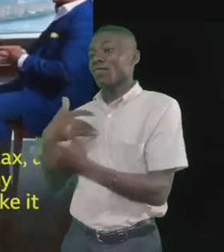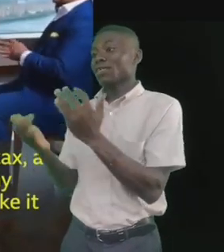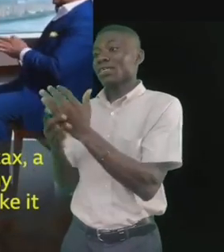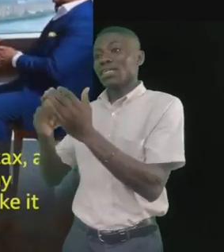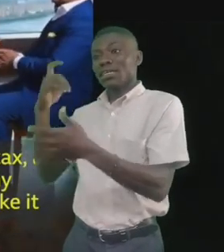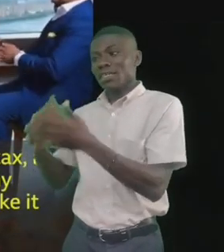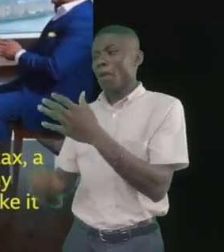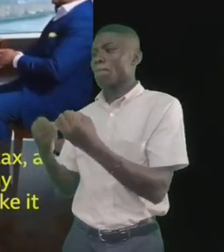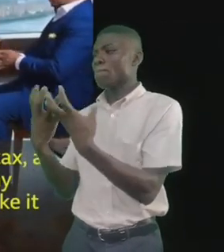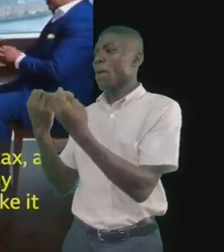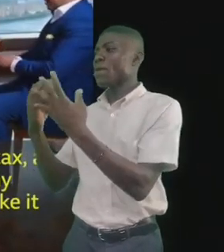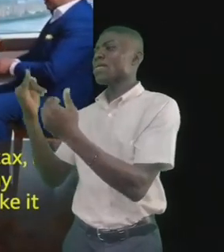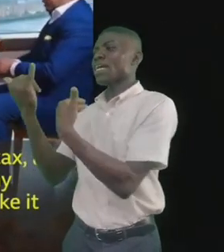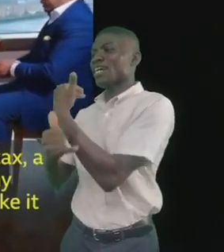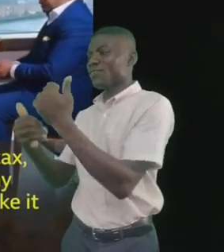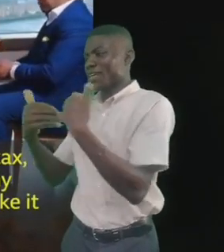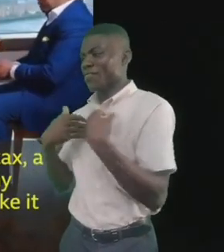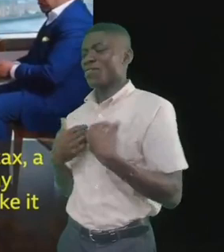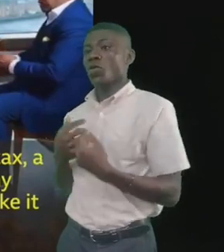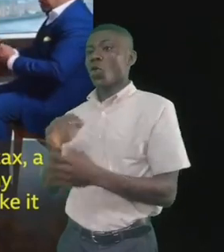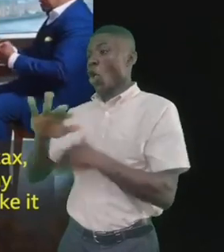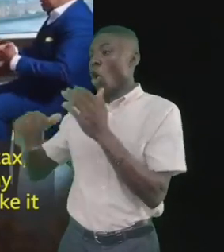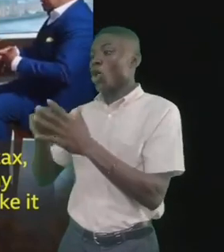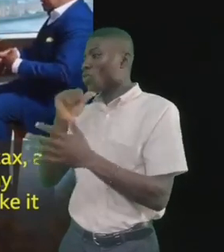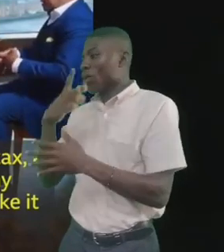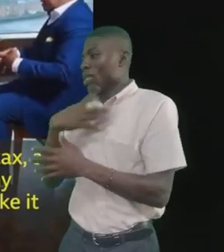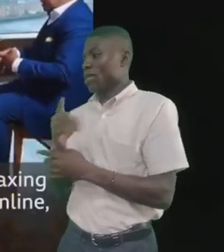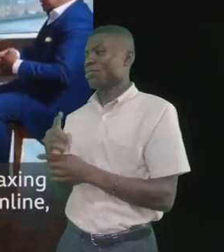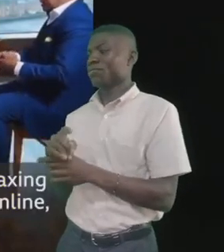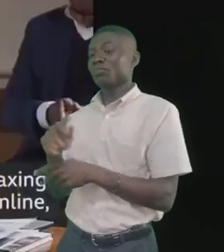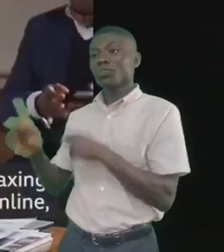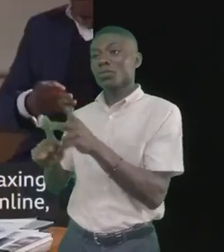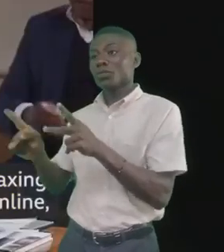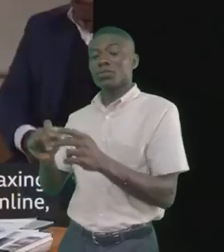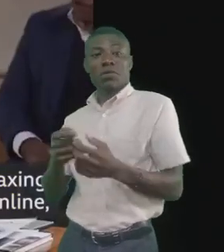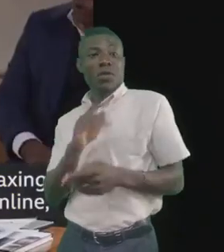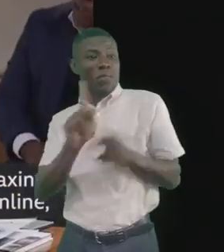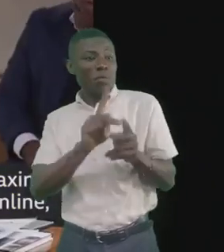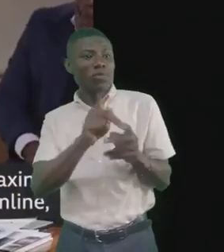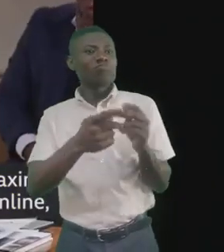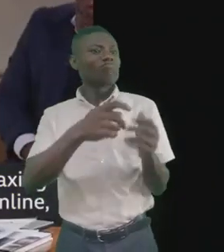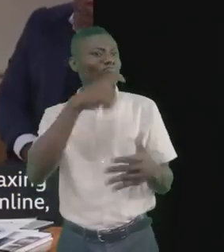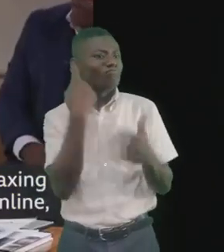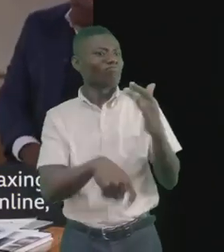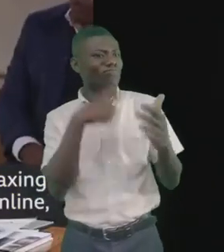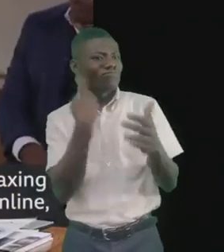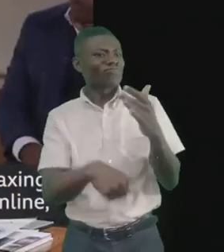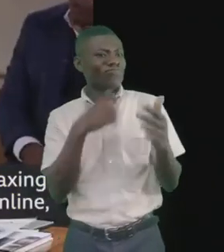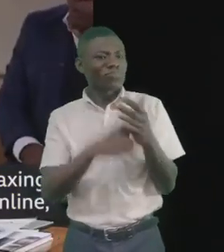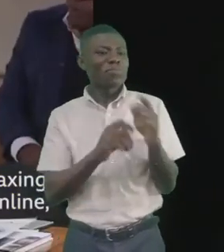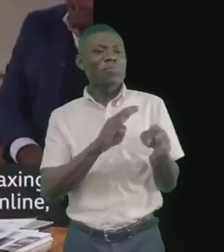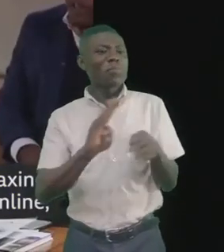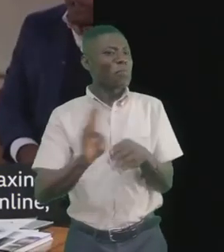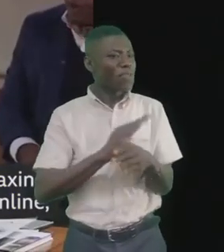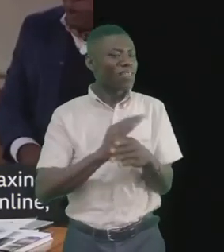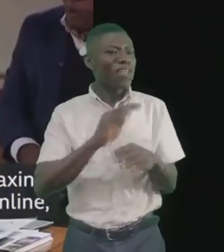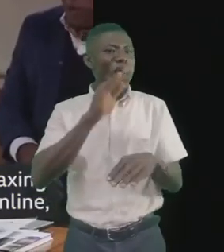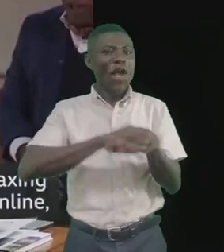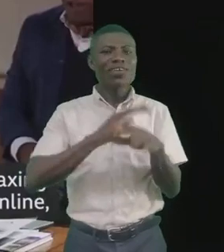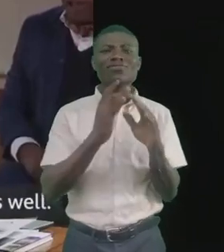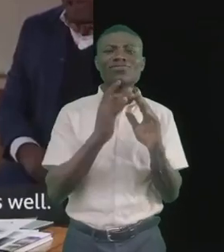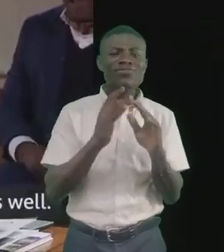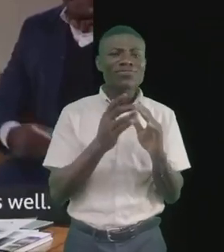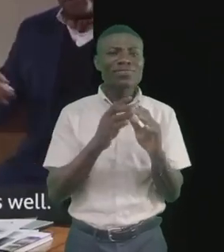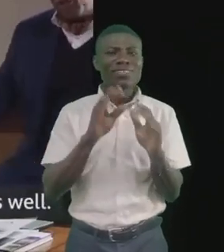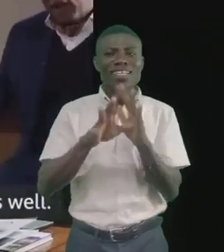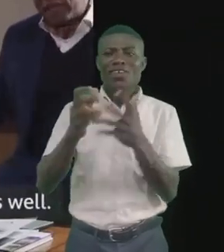digital tax. Many countries, they will not like it. Because they're already taxing people who do business